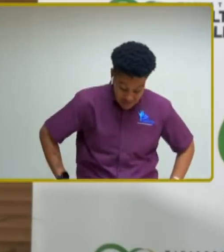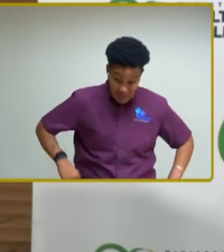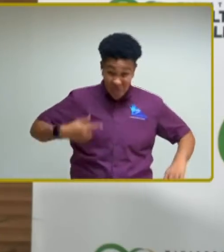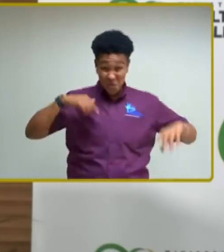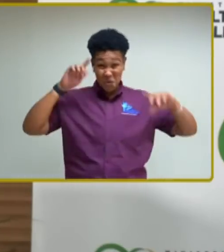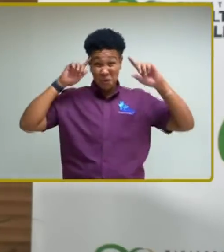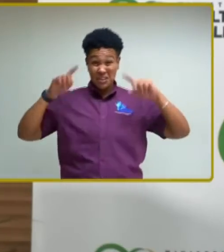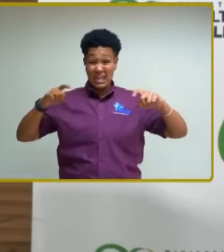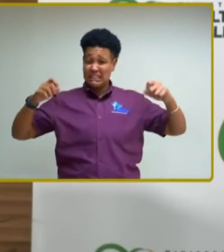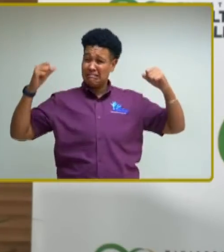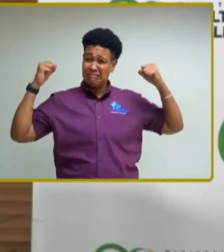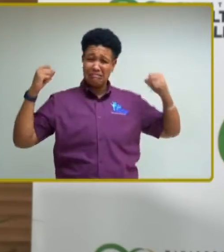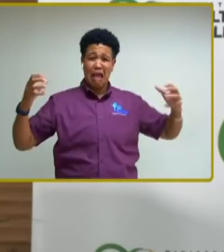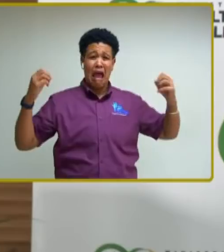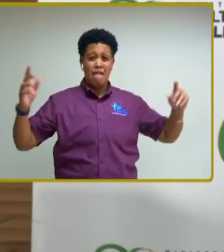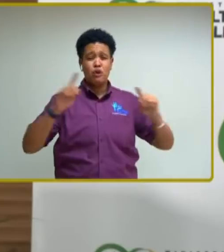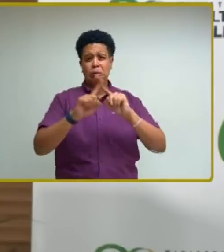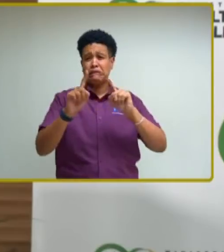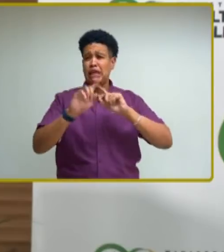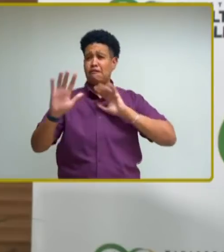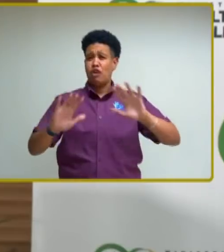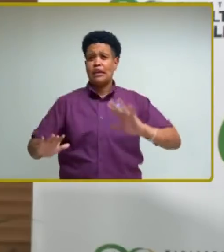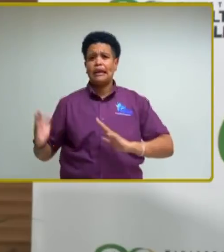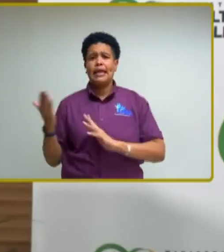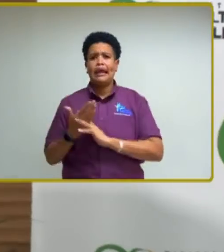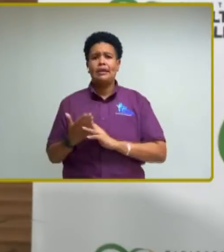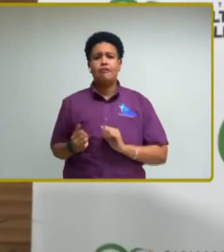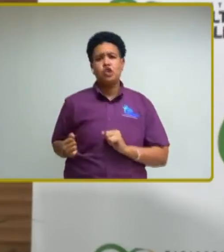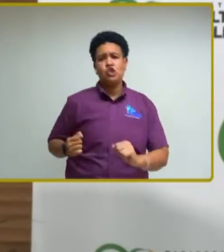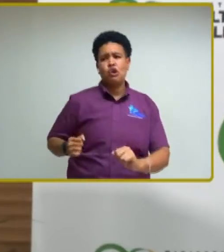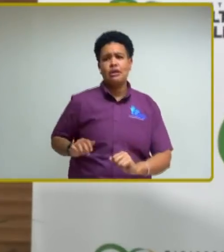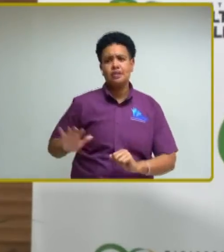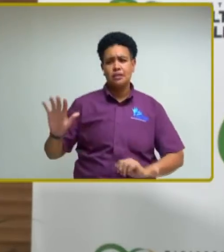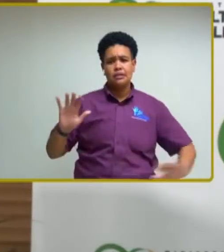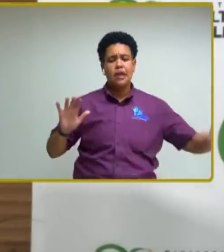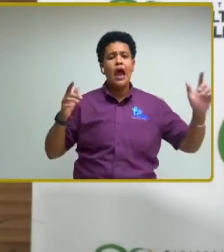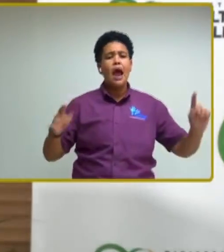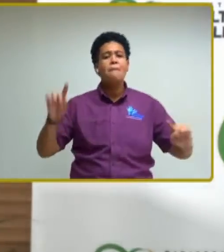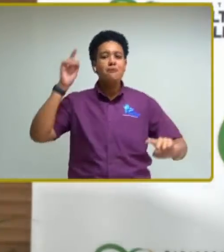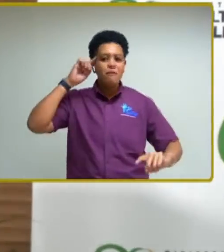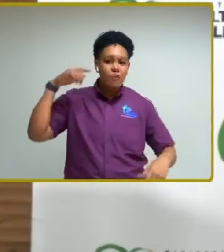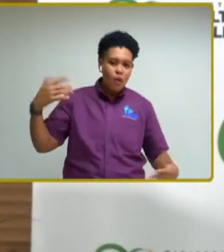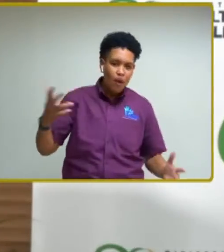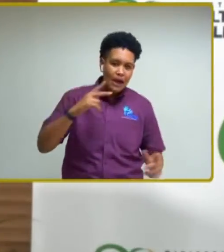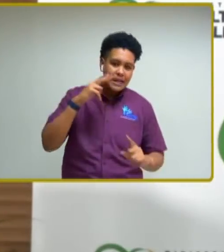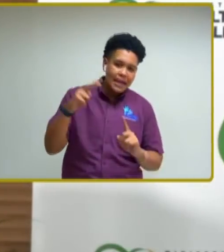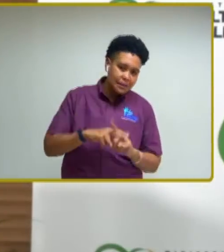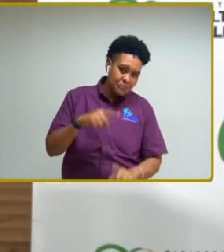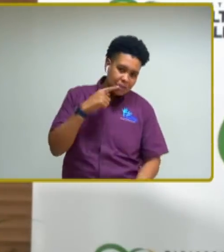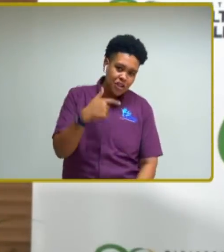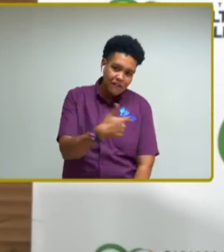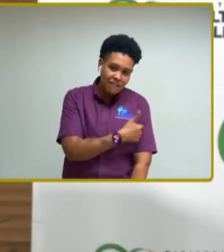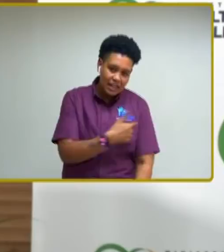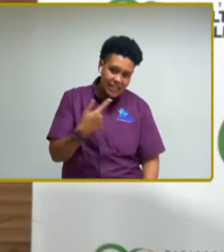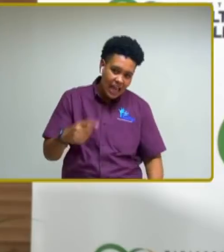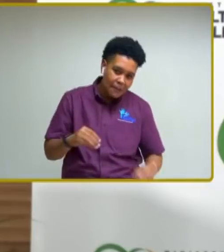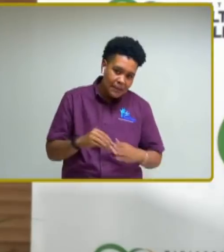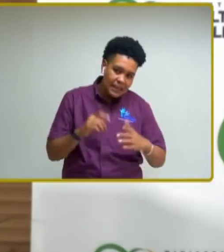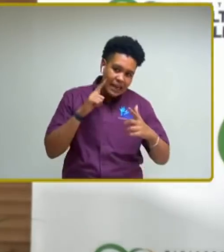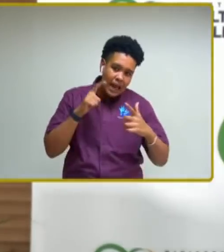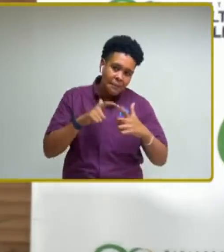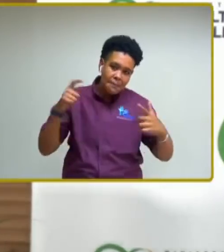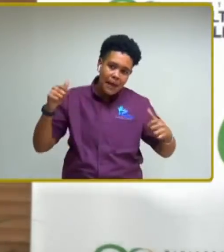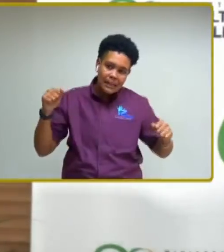several different intervention strategies for the implementation of vaccinations in a mass